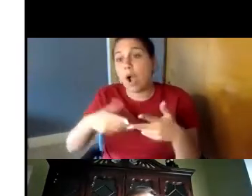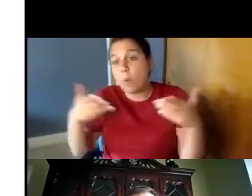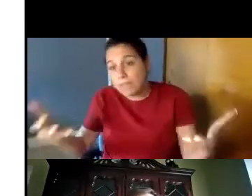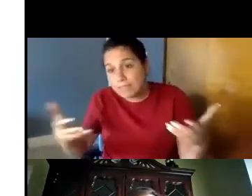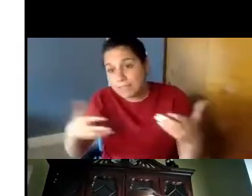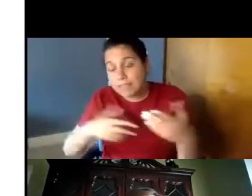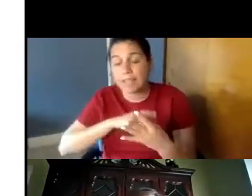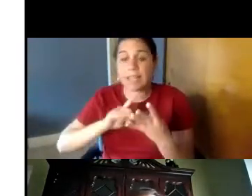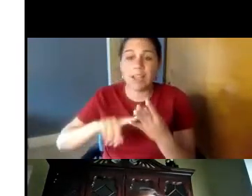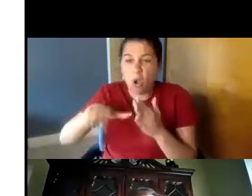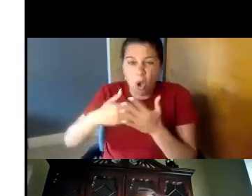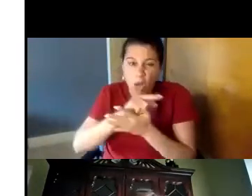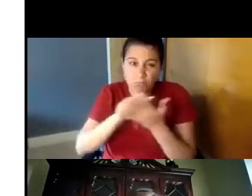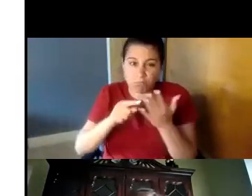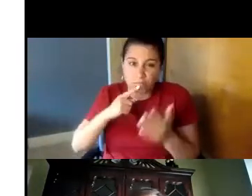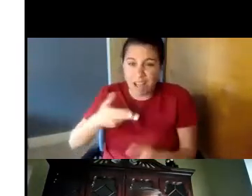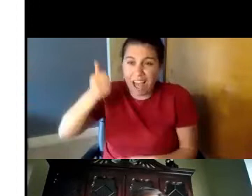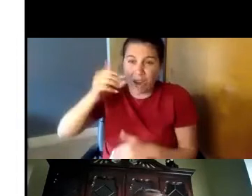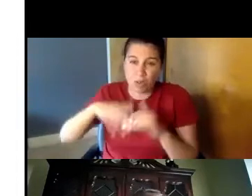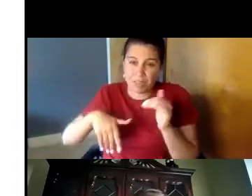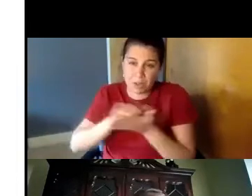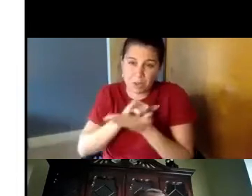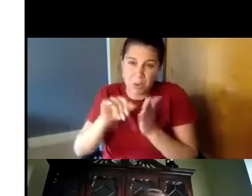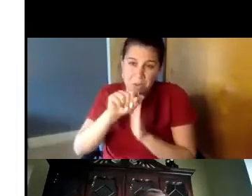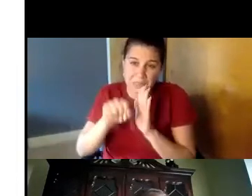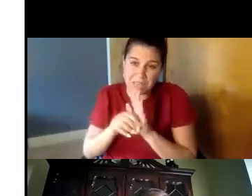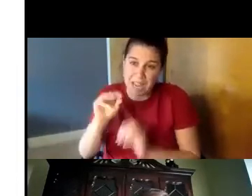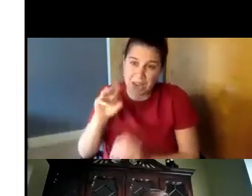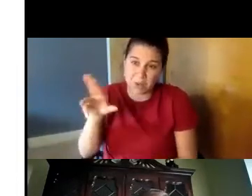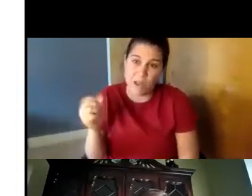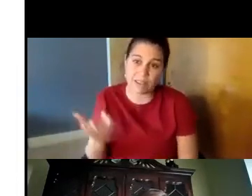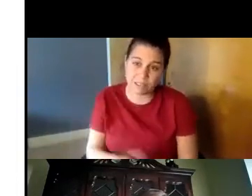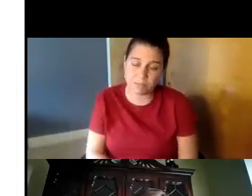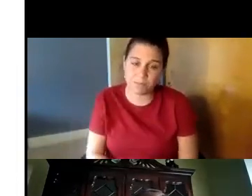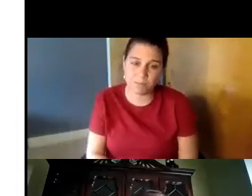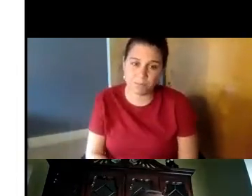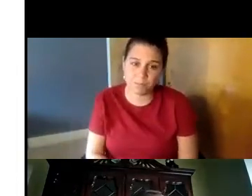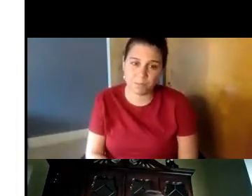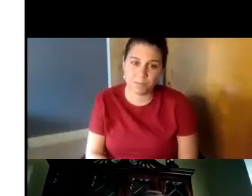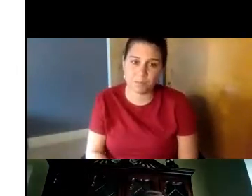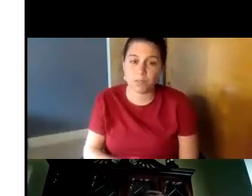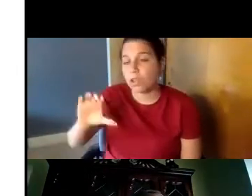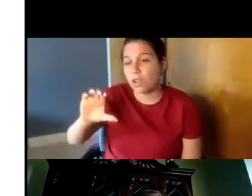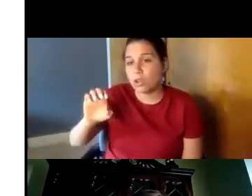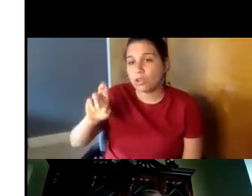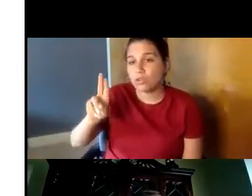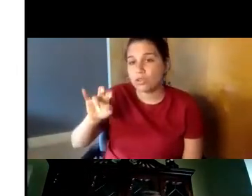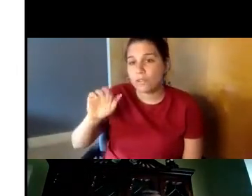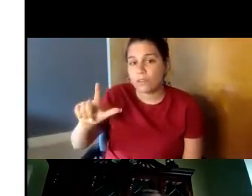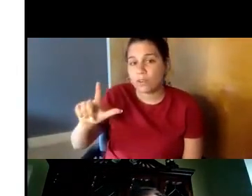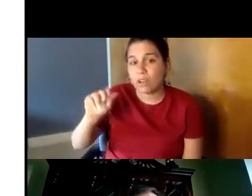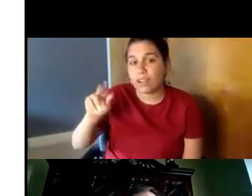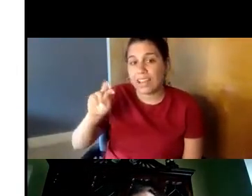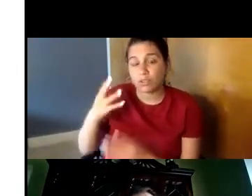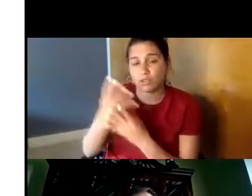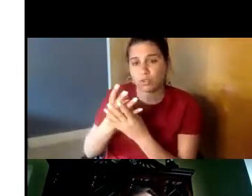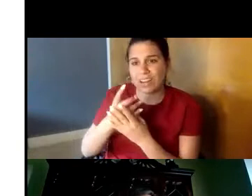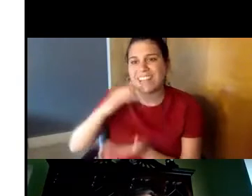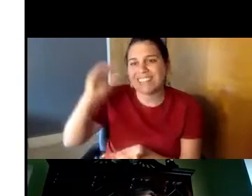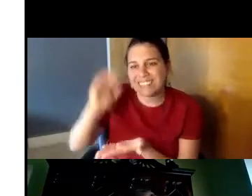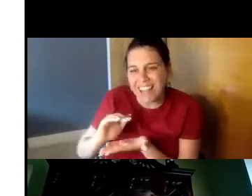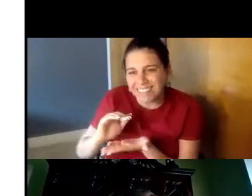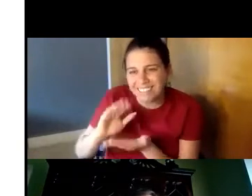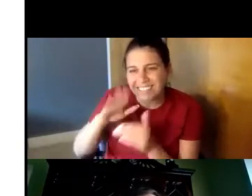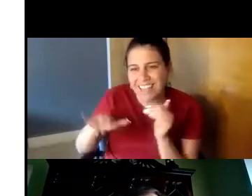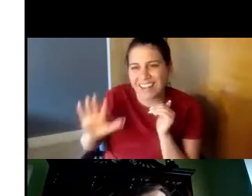are all higher than New York State and the United States. Our rates of cervical cancer screening are a little bit lower. And so all of